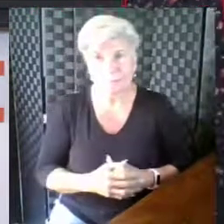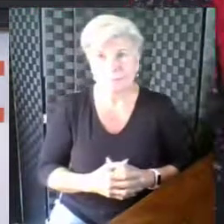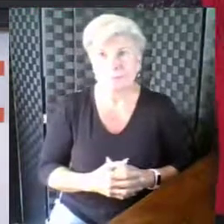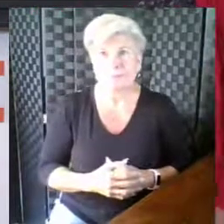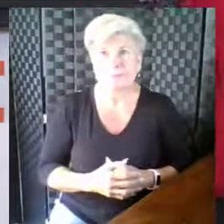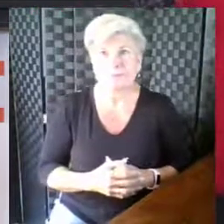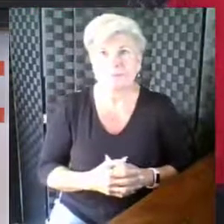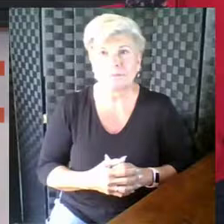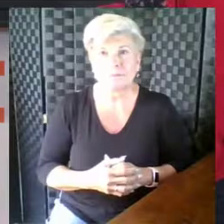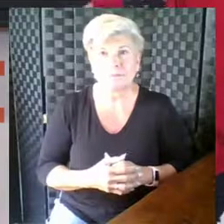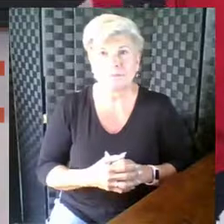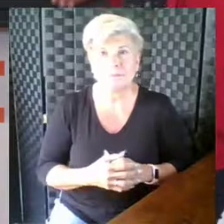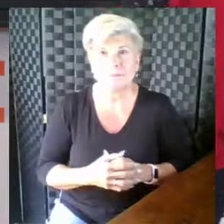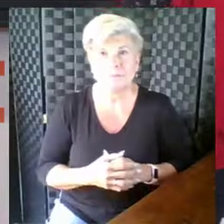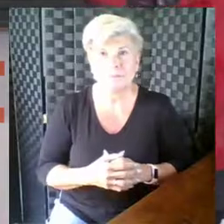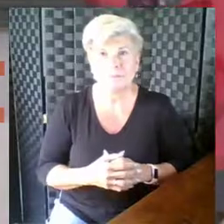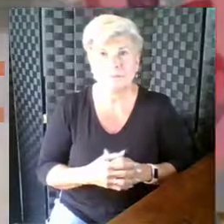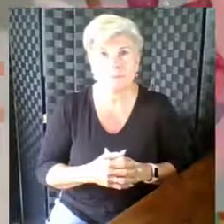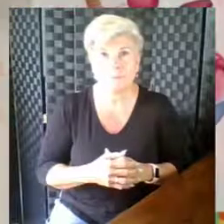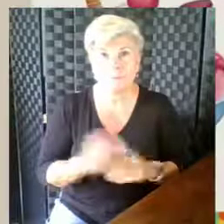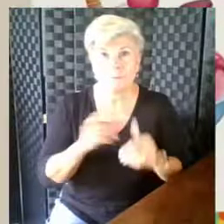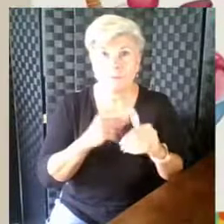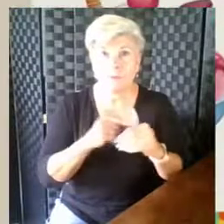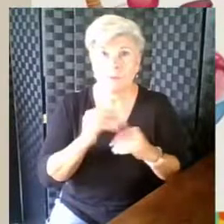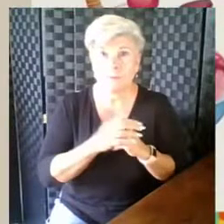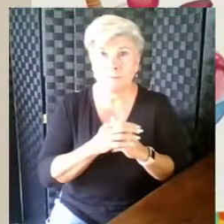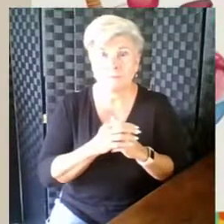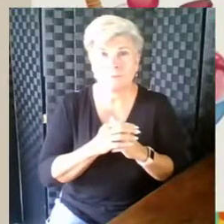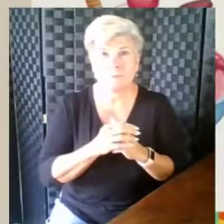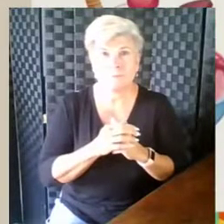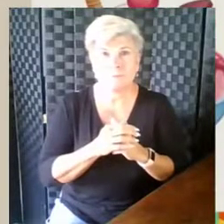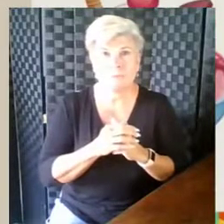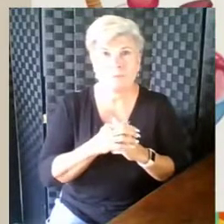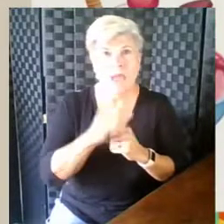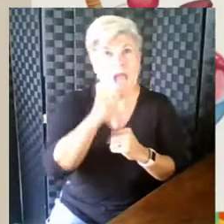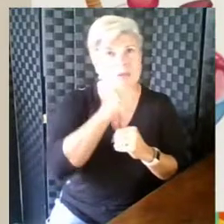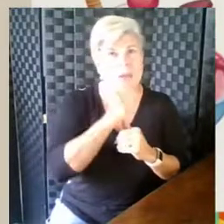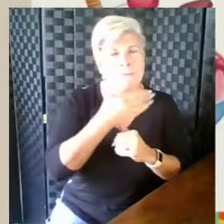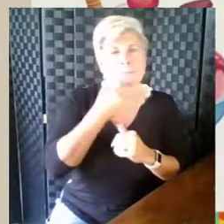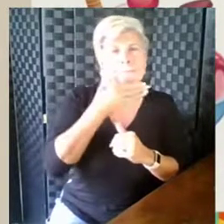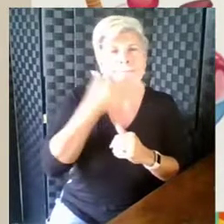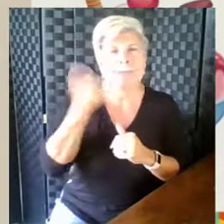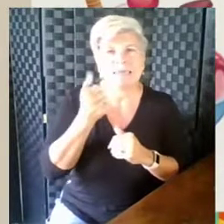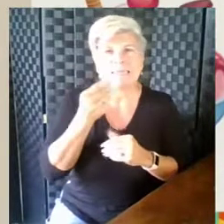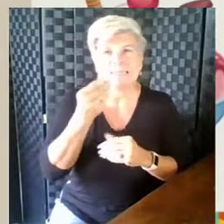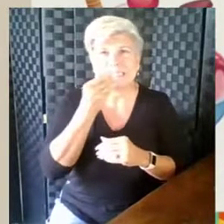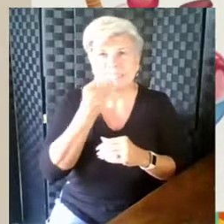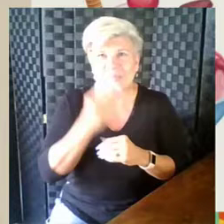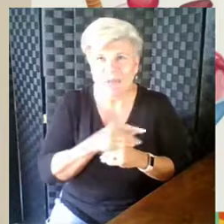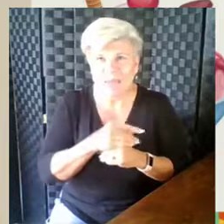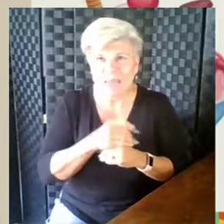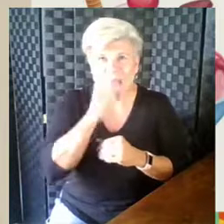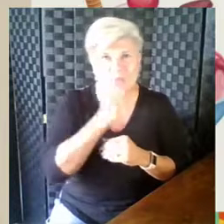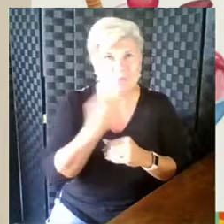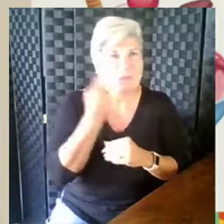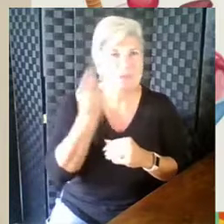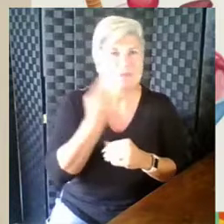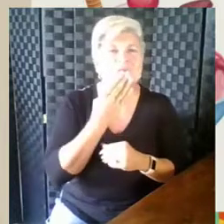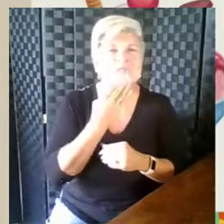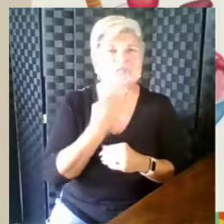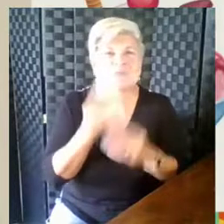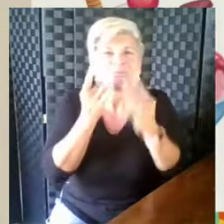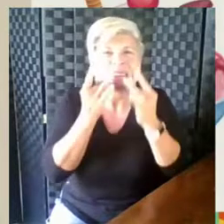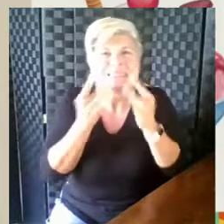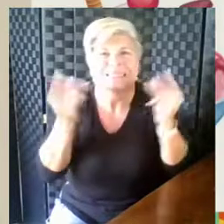for each passage. So my first one is, ice cream is the greatest dessert. Ice cream